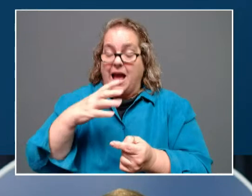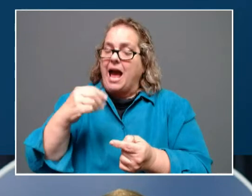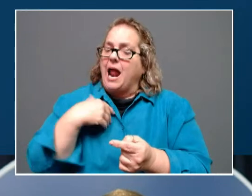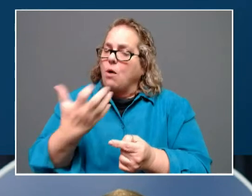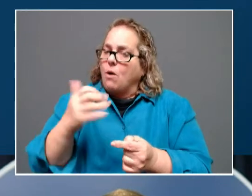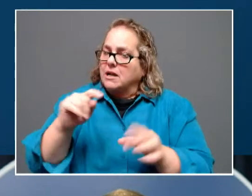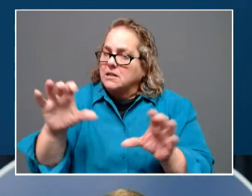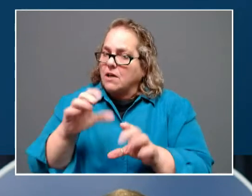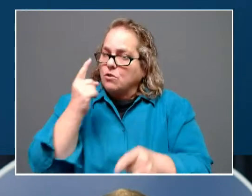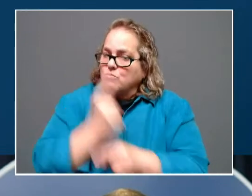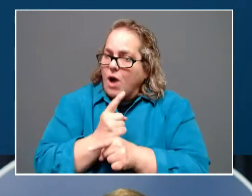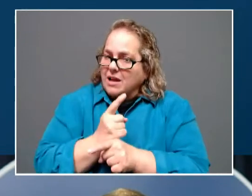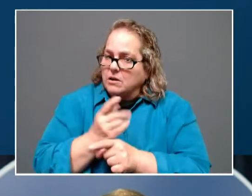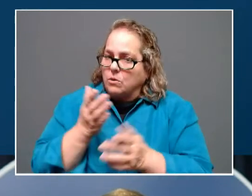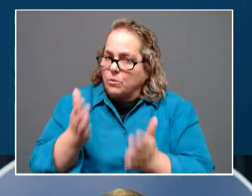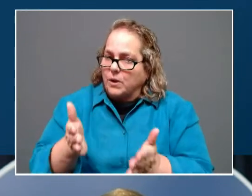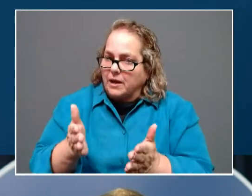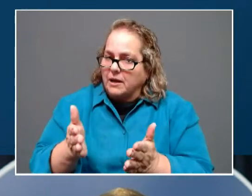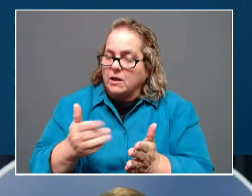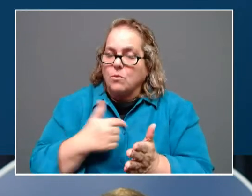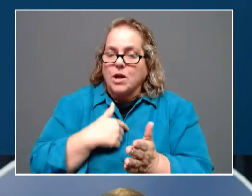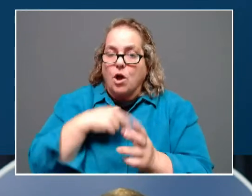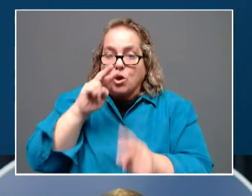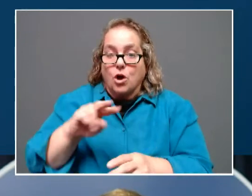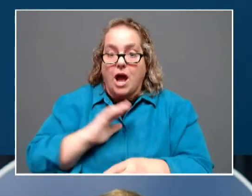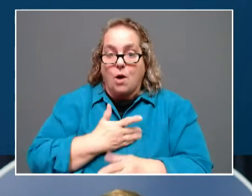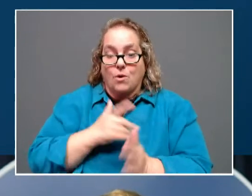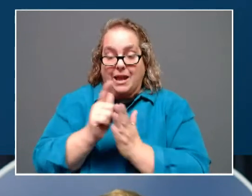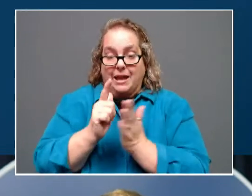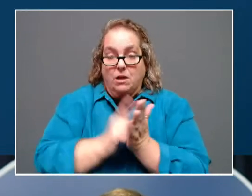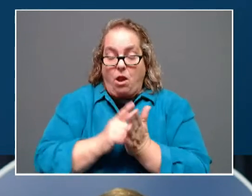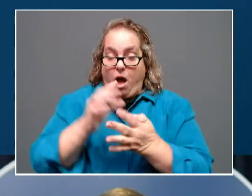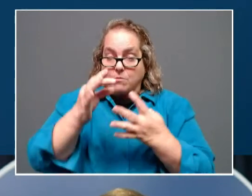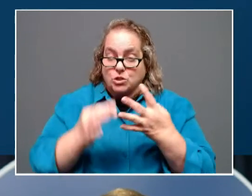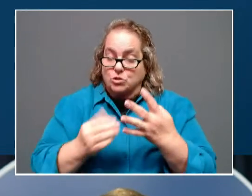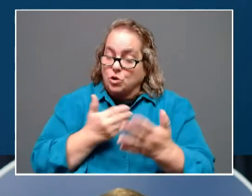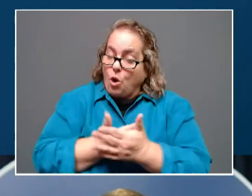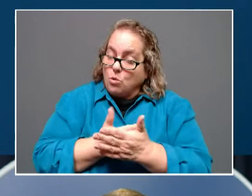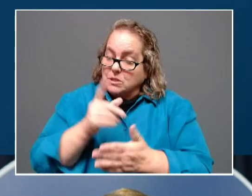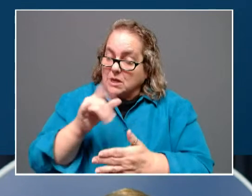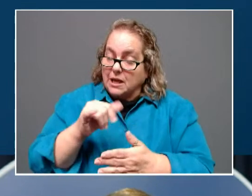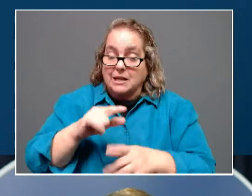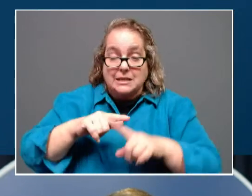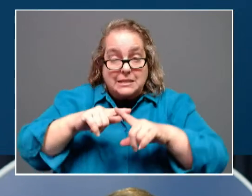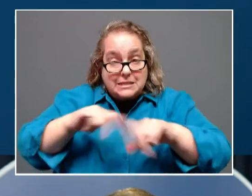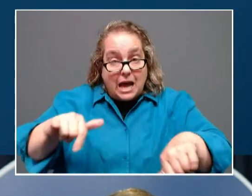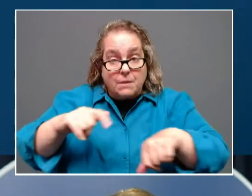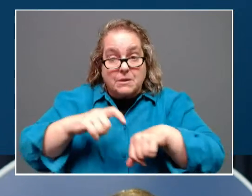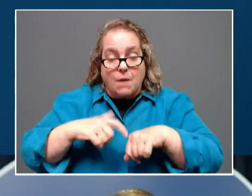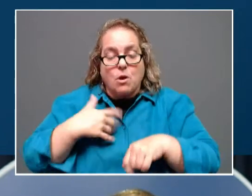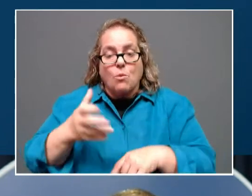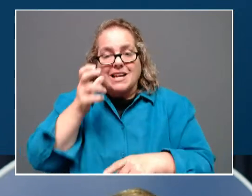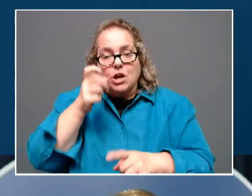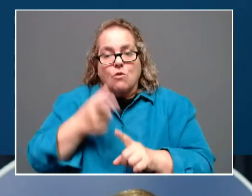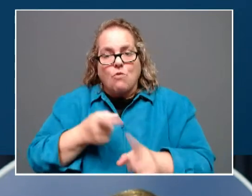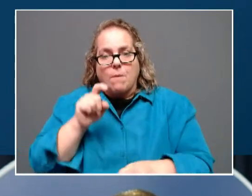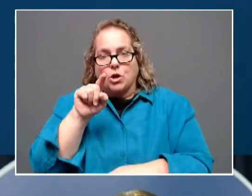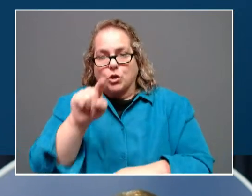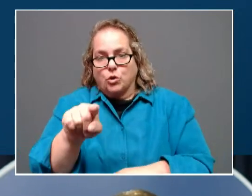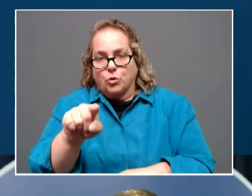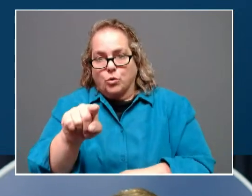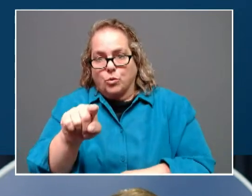be looking at our legal options very closely. And at the same time, we want to hear from you. I